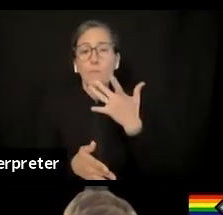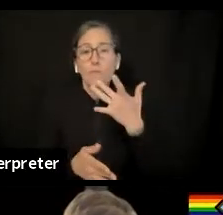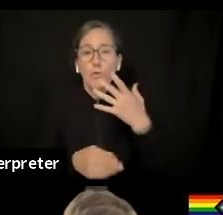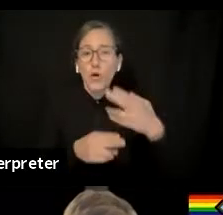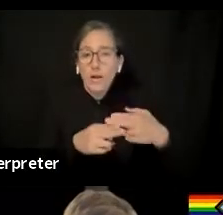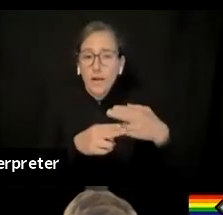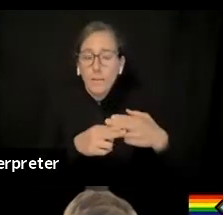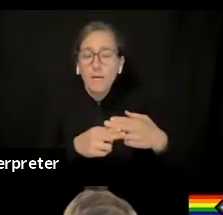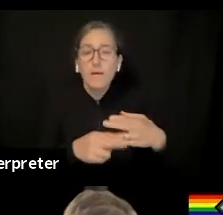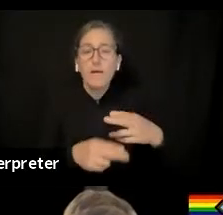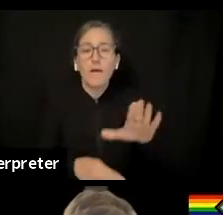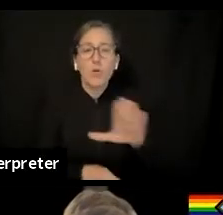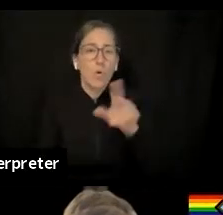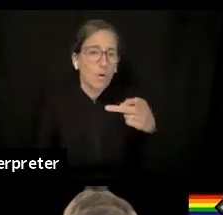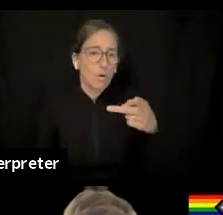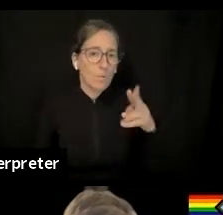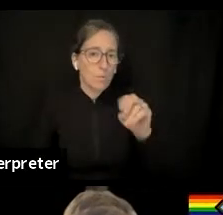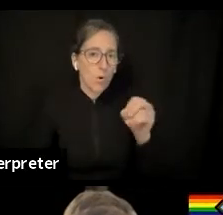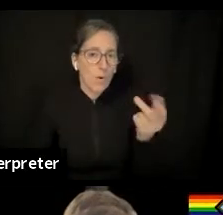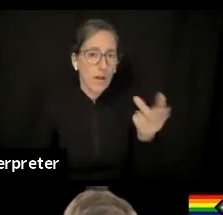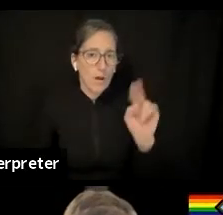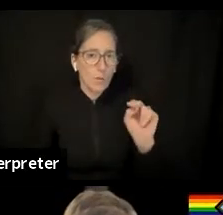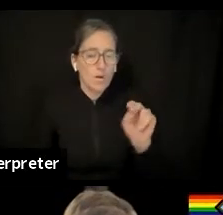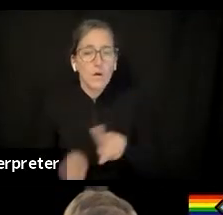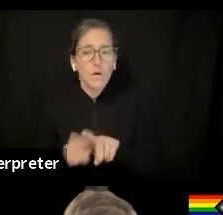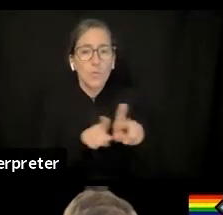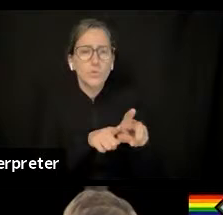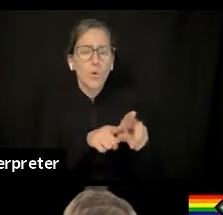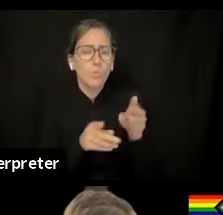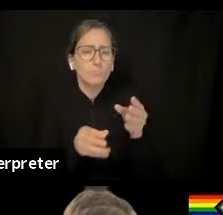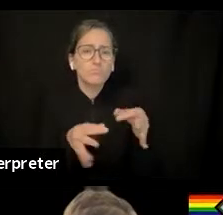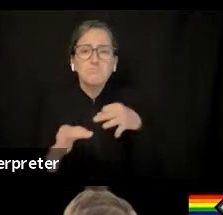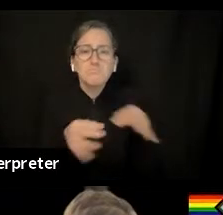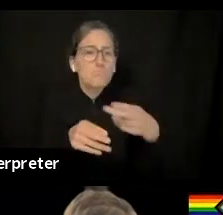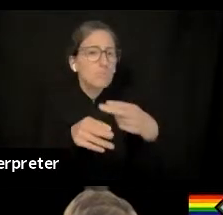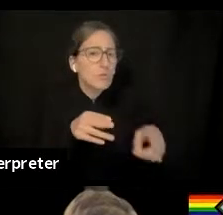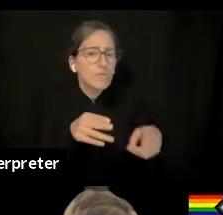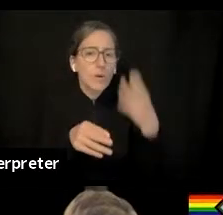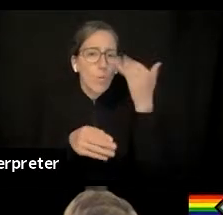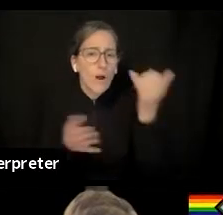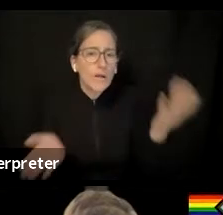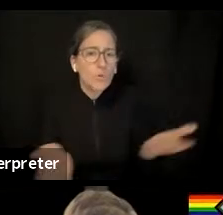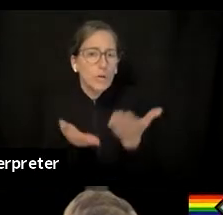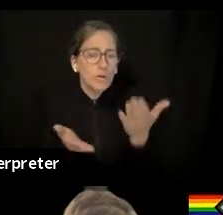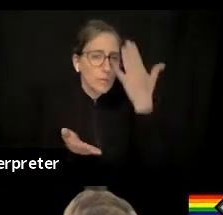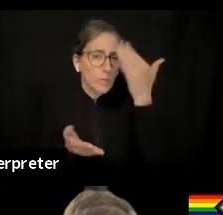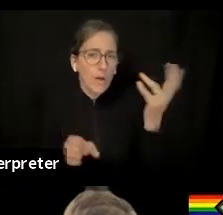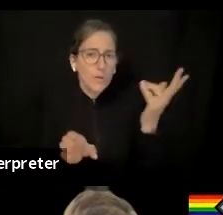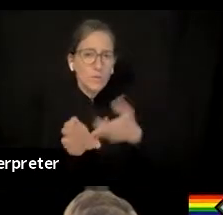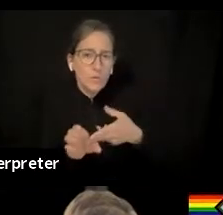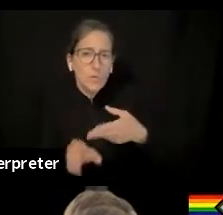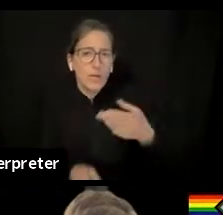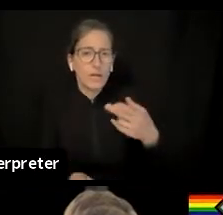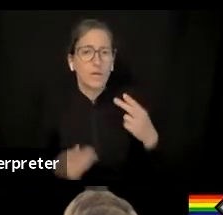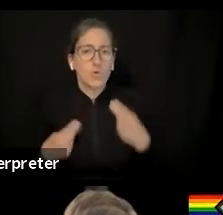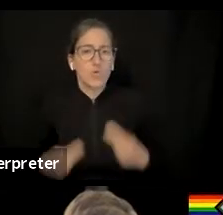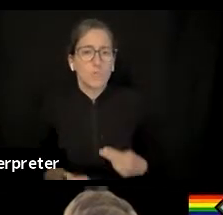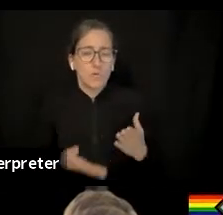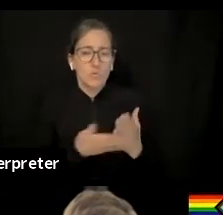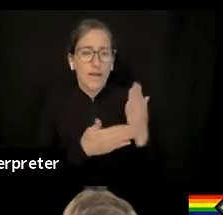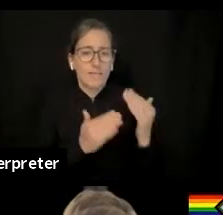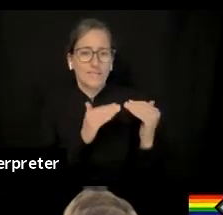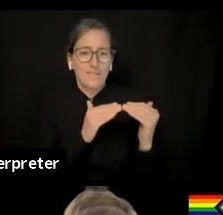just take a minute or two to share why you're here today and what brought you to the Human Rights and Equity Commission. And I guess I can do